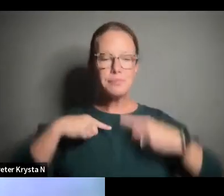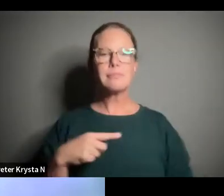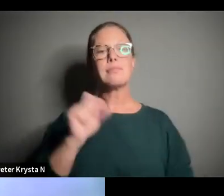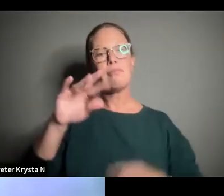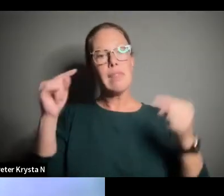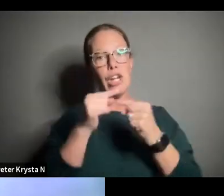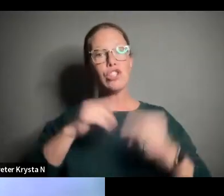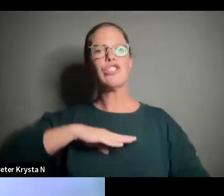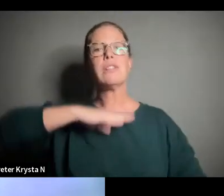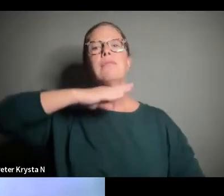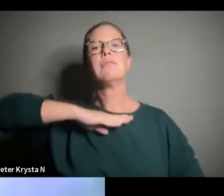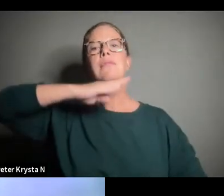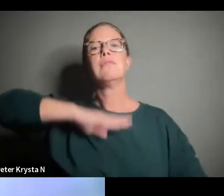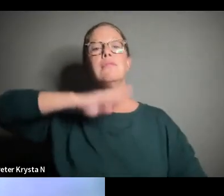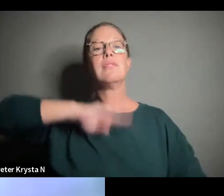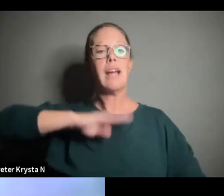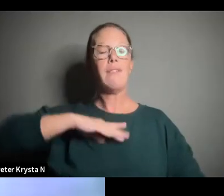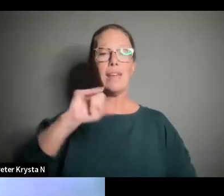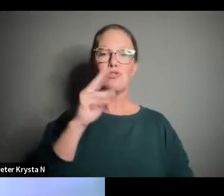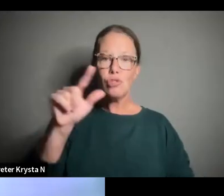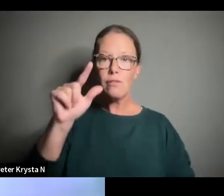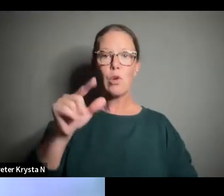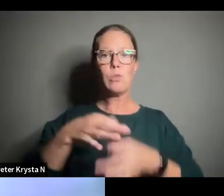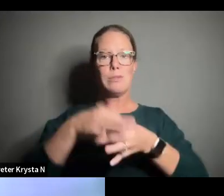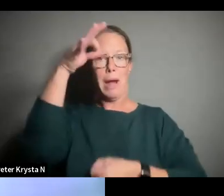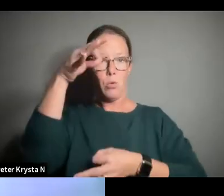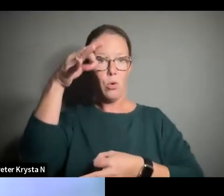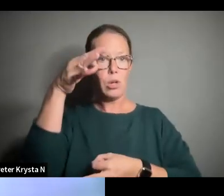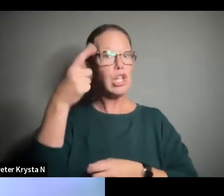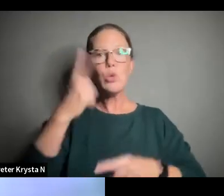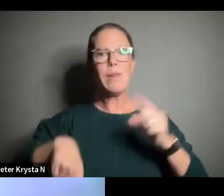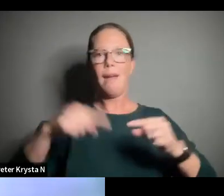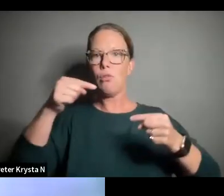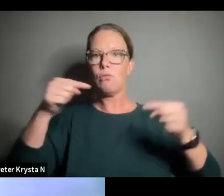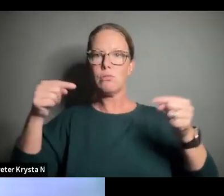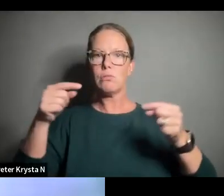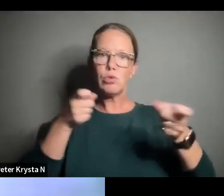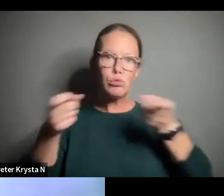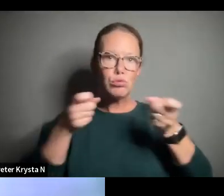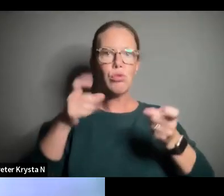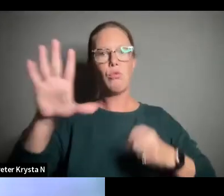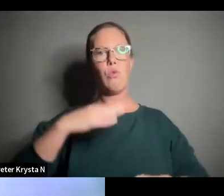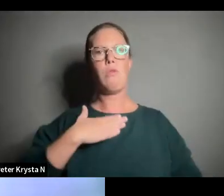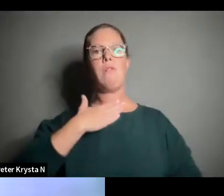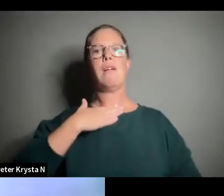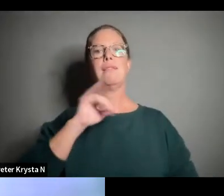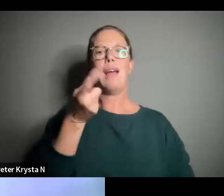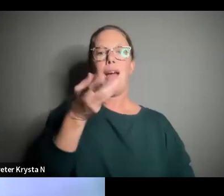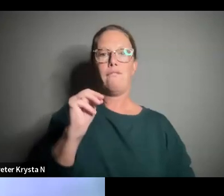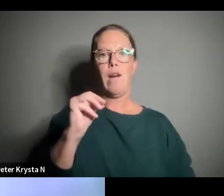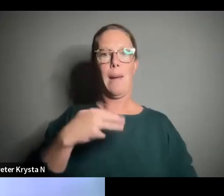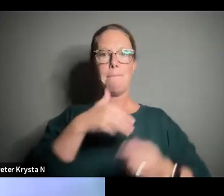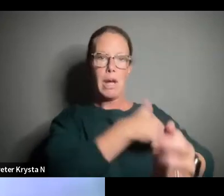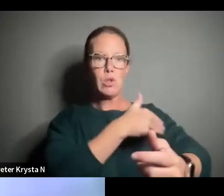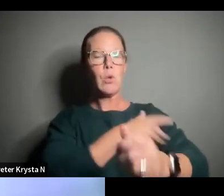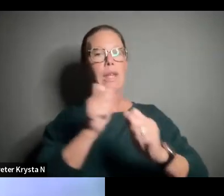anywhere in that area of your cervical spinal cord, you now can no longer control your diaphragm muscle. And therefore, could we